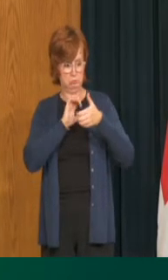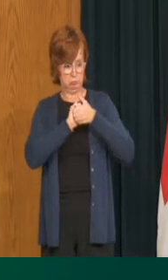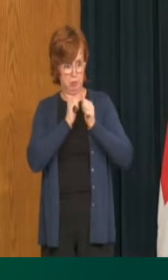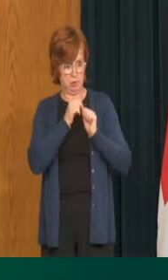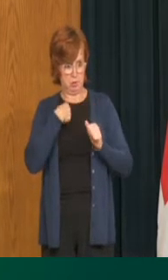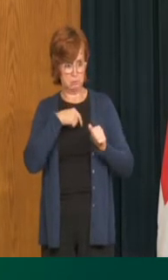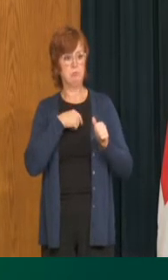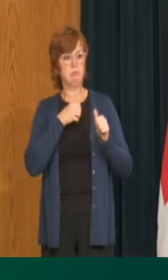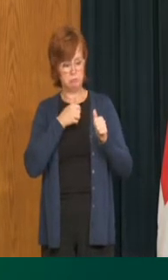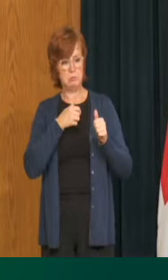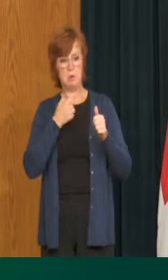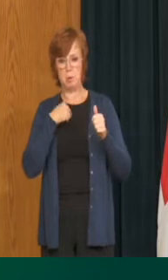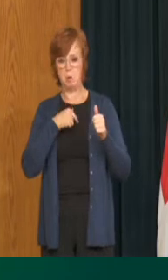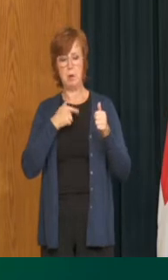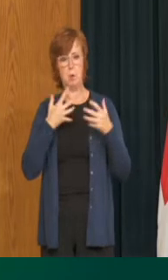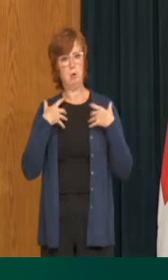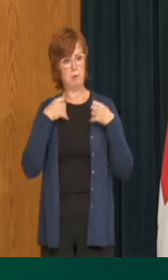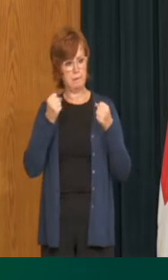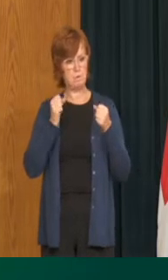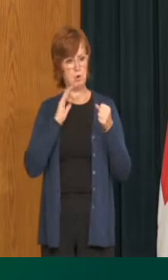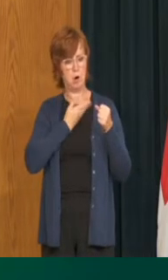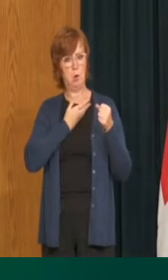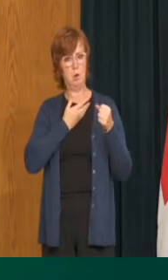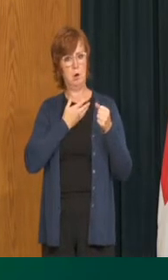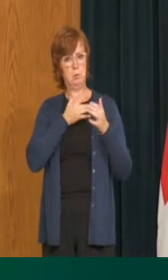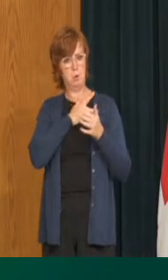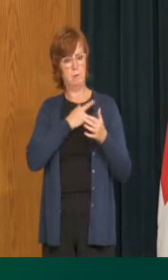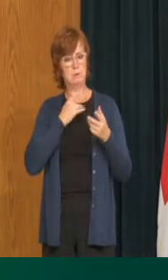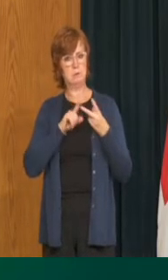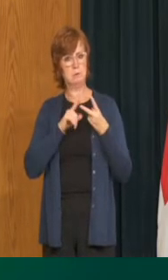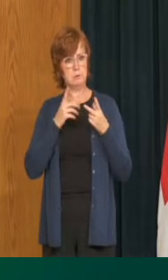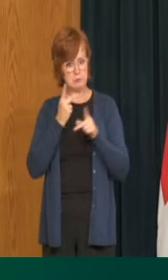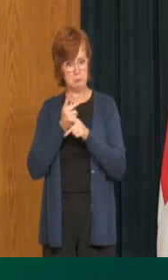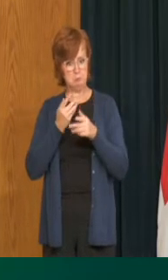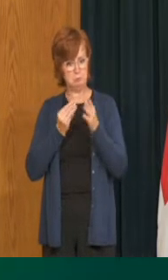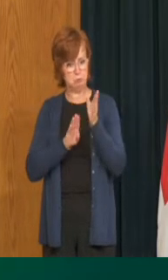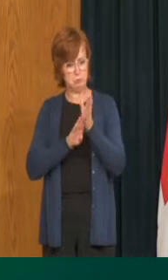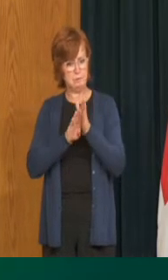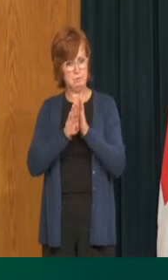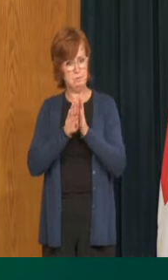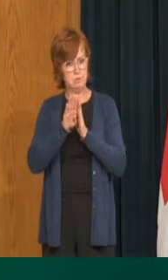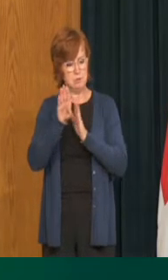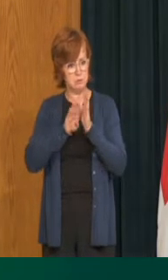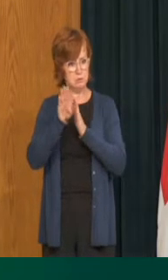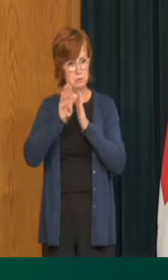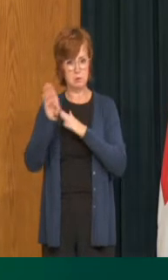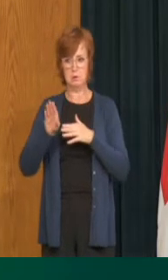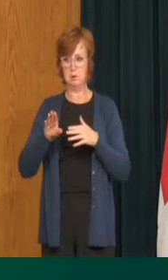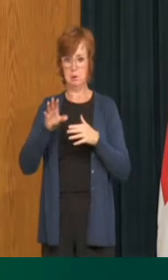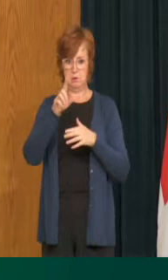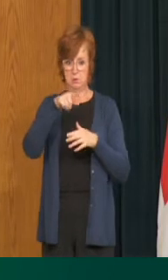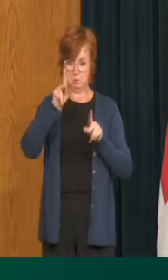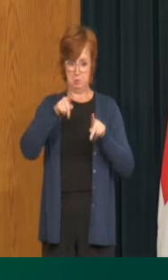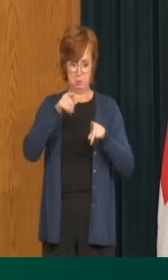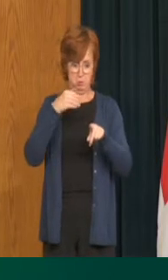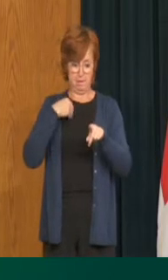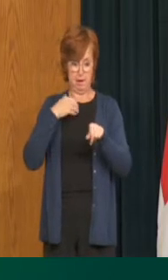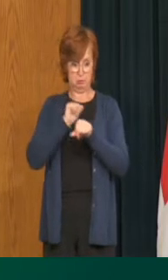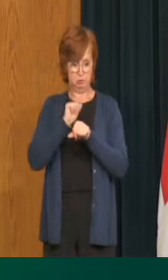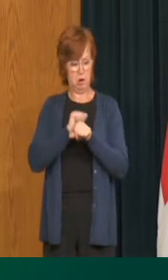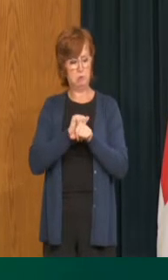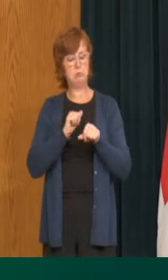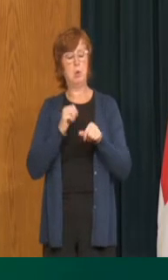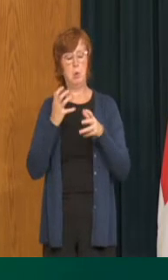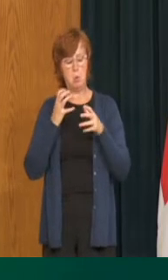place to grow, and a good place for us to ensure that each and every one of those people that are not working today will be able